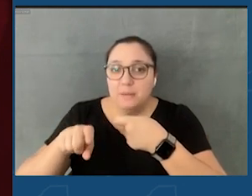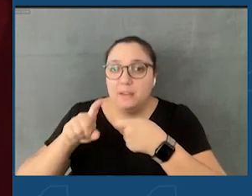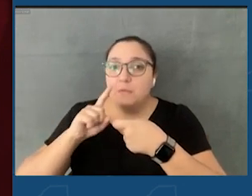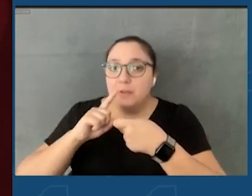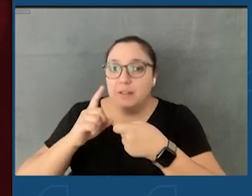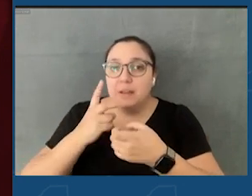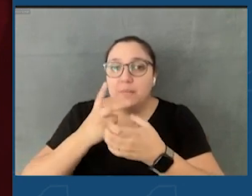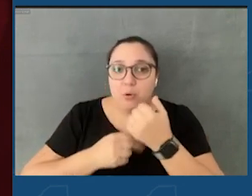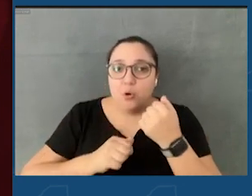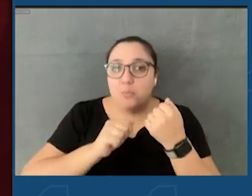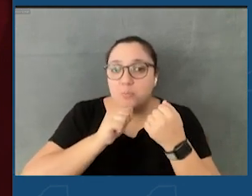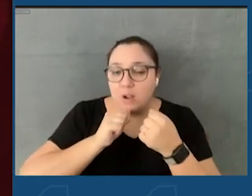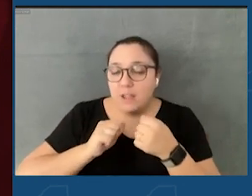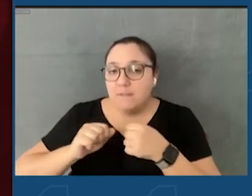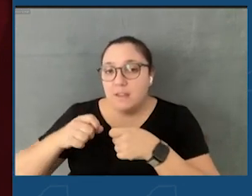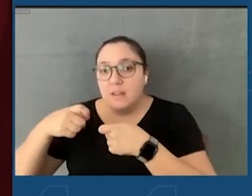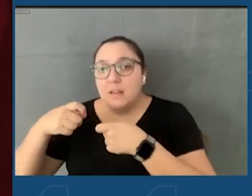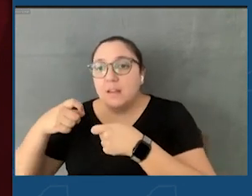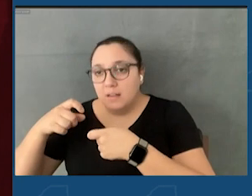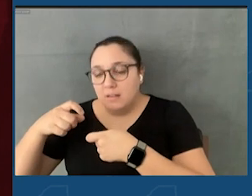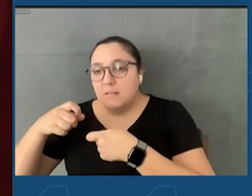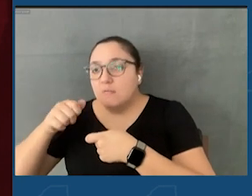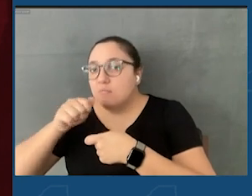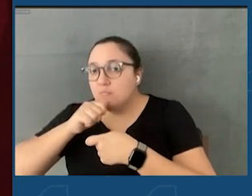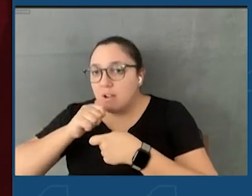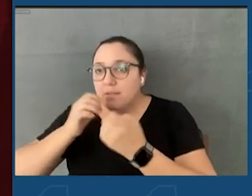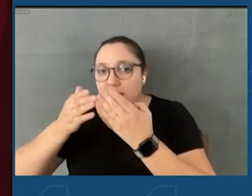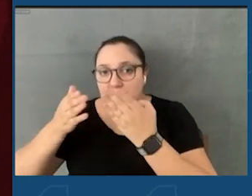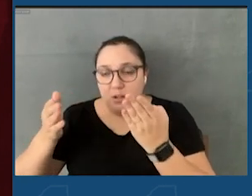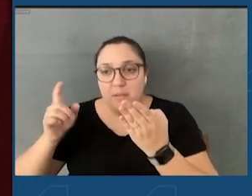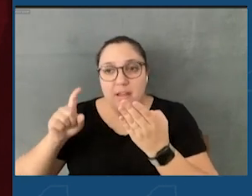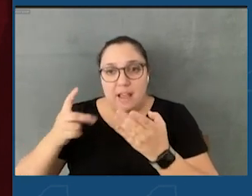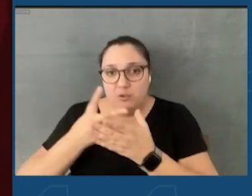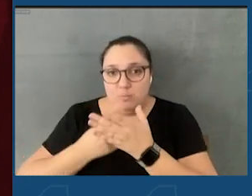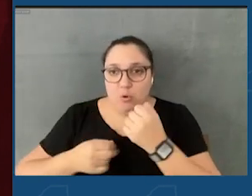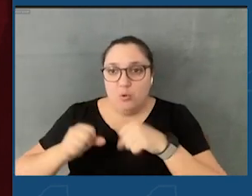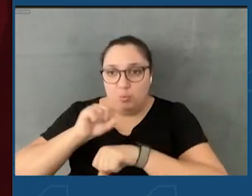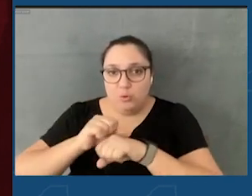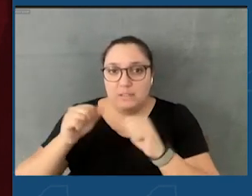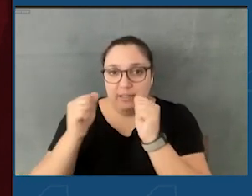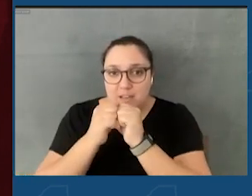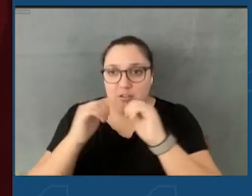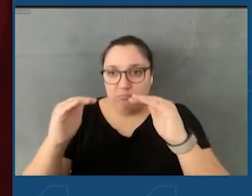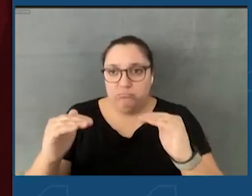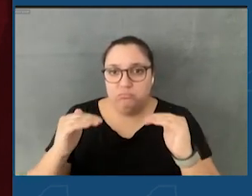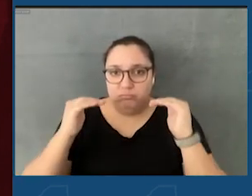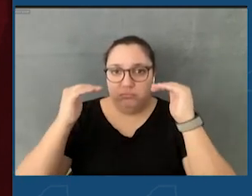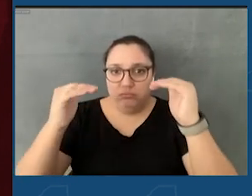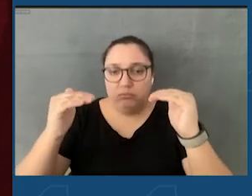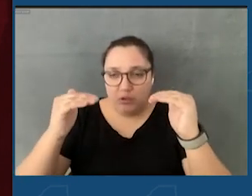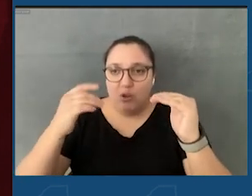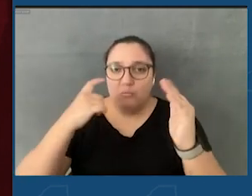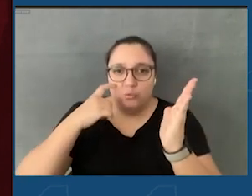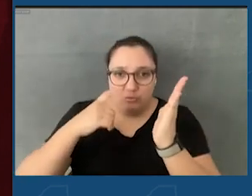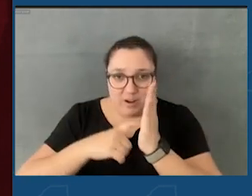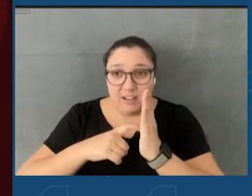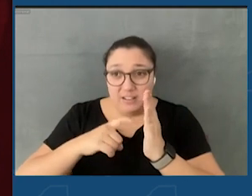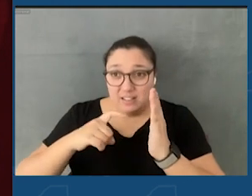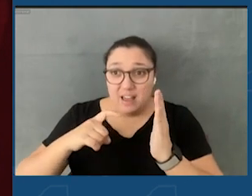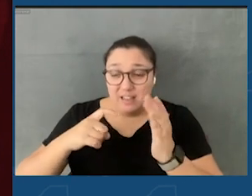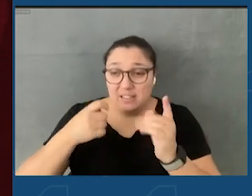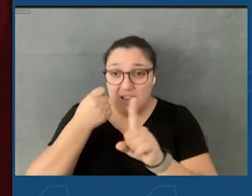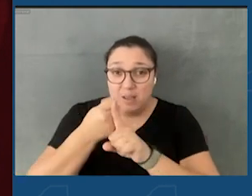been transformed, see what you can do when you can provide a safe place for somebody to live close to where they work. And it will make your